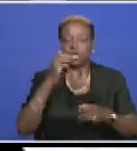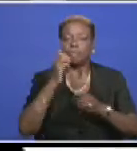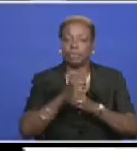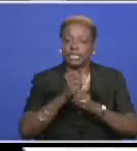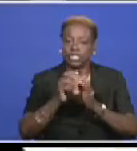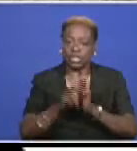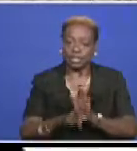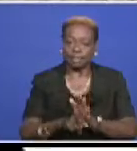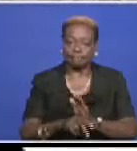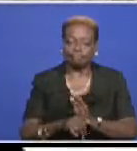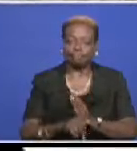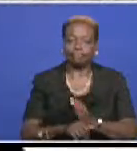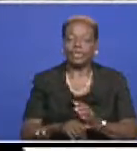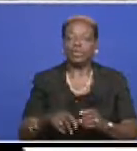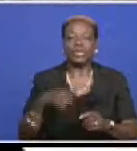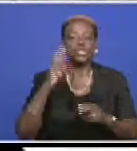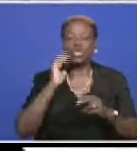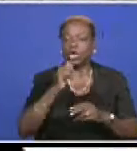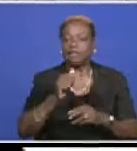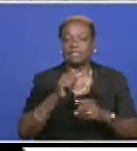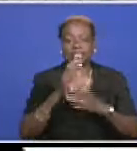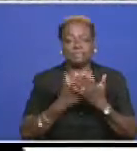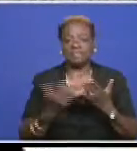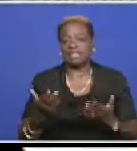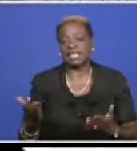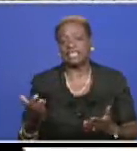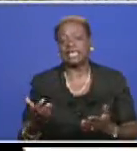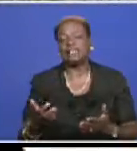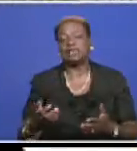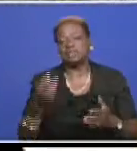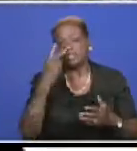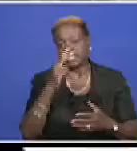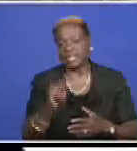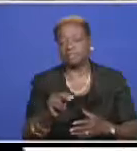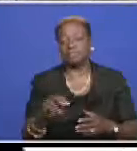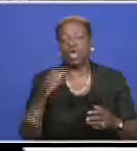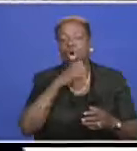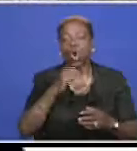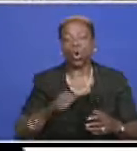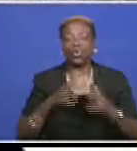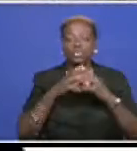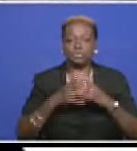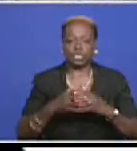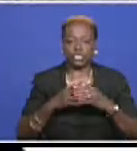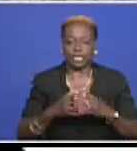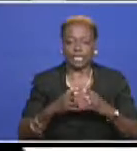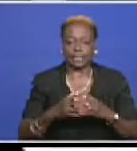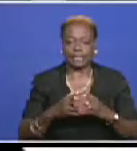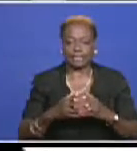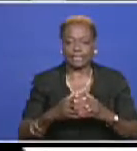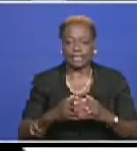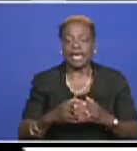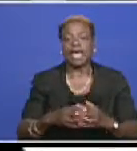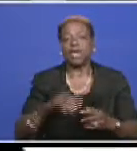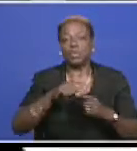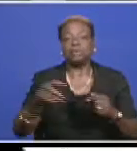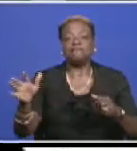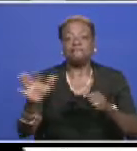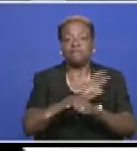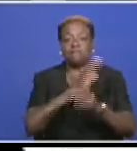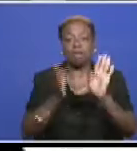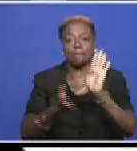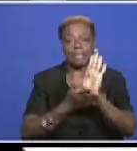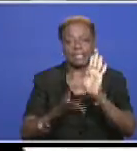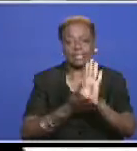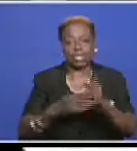not have some of the glitches that we're seeing with some of the older machines and older technology. And then when you look at having Shell come online, then our full base load for New